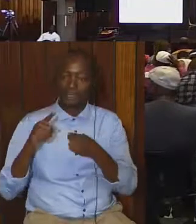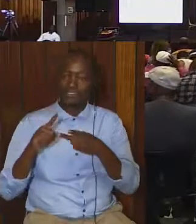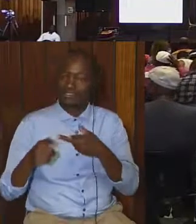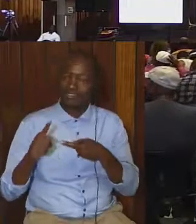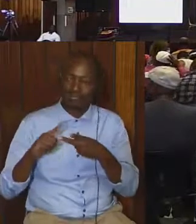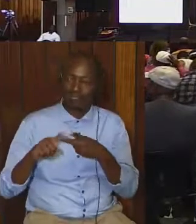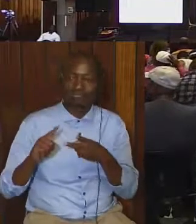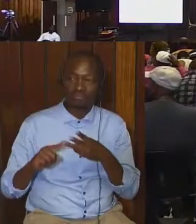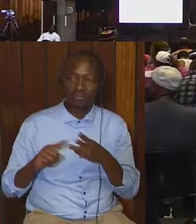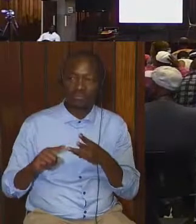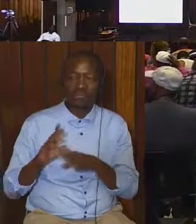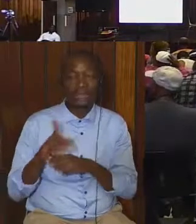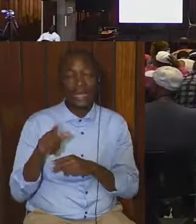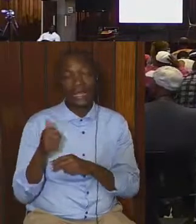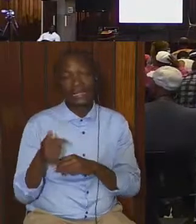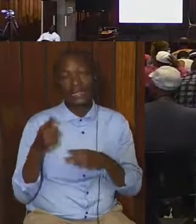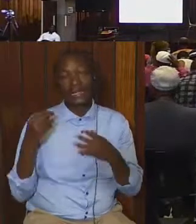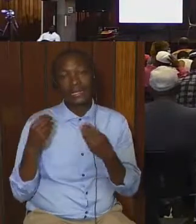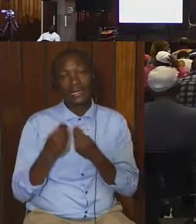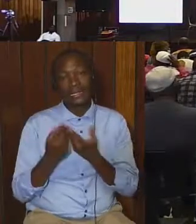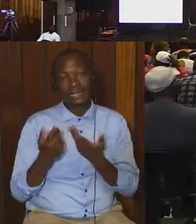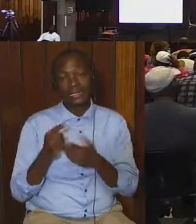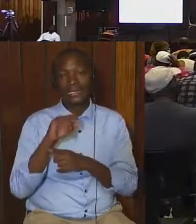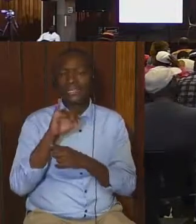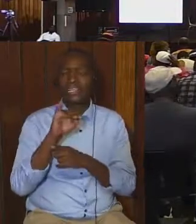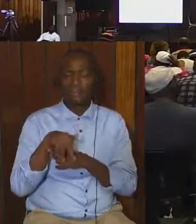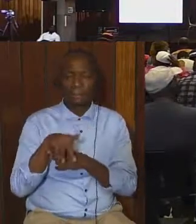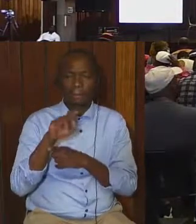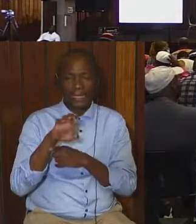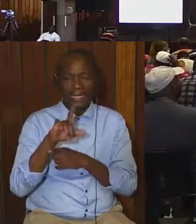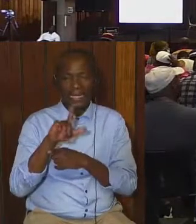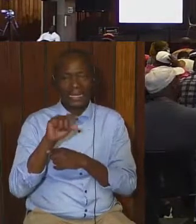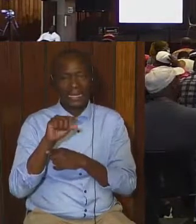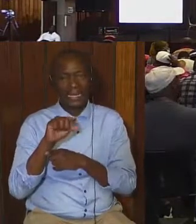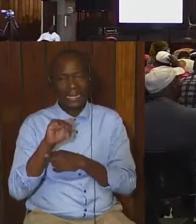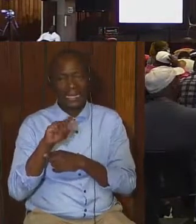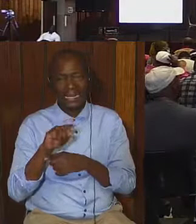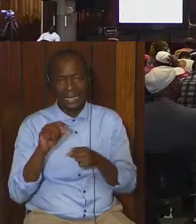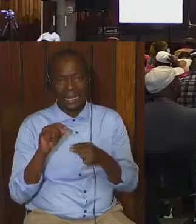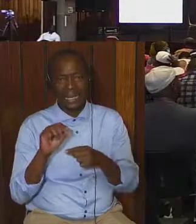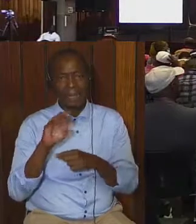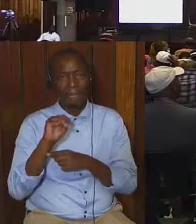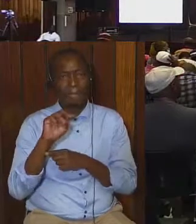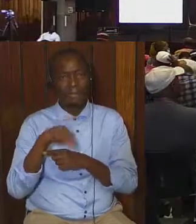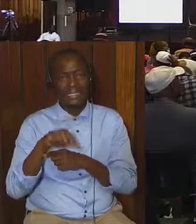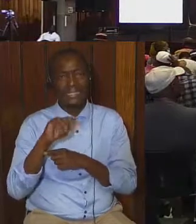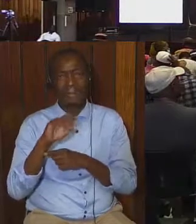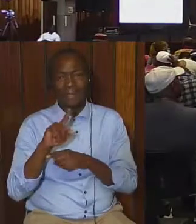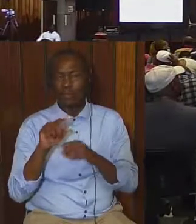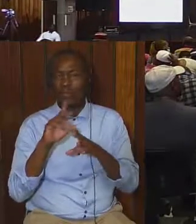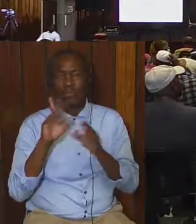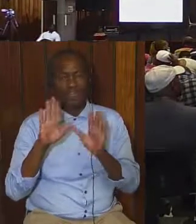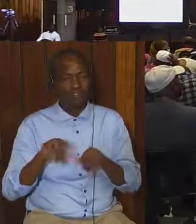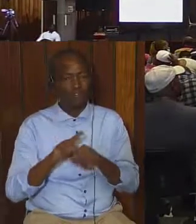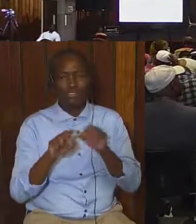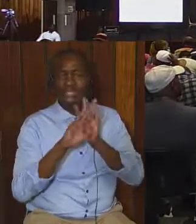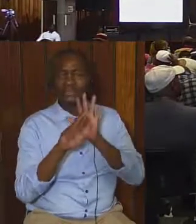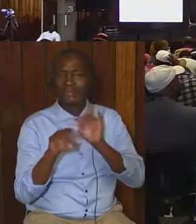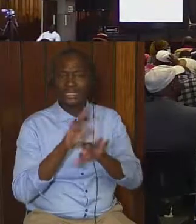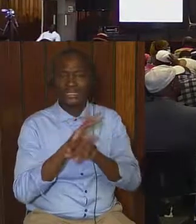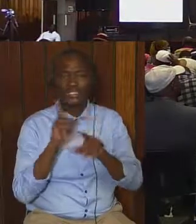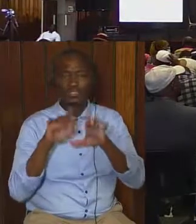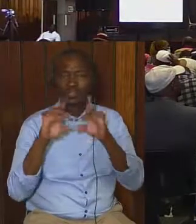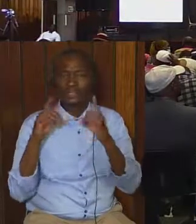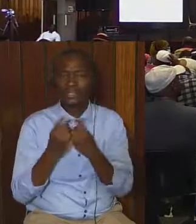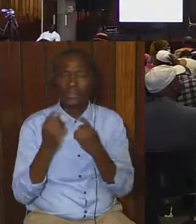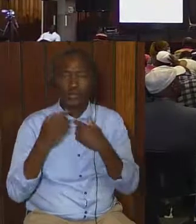that. And another thing, when it comes to Ipelecheng, Mgcibelo, Gauteng coaches, we have lost representation of the department. We